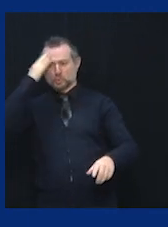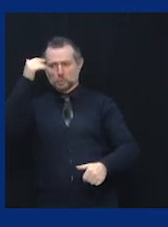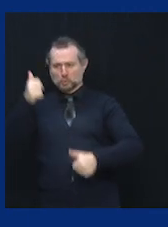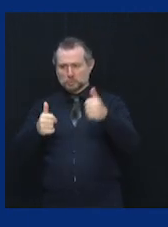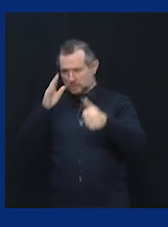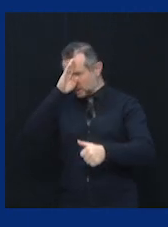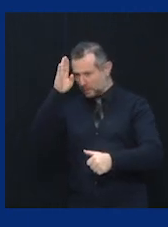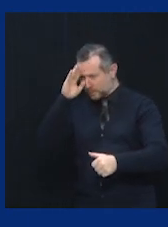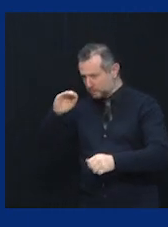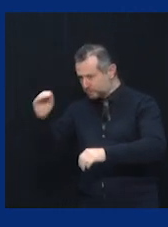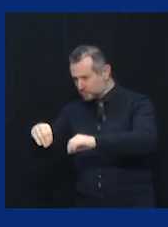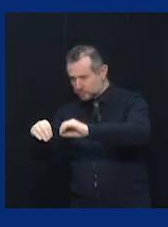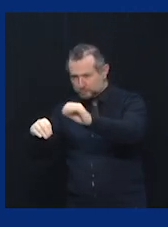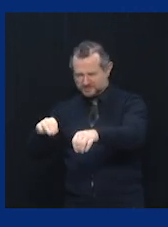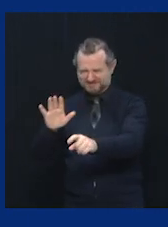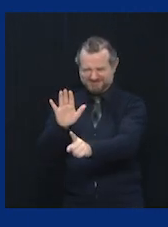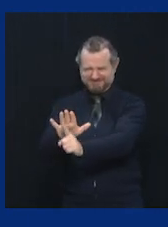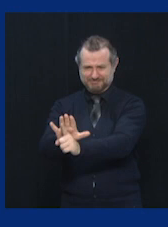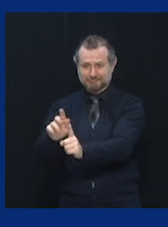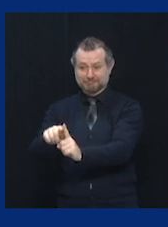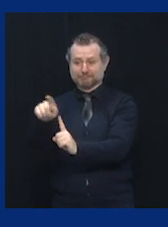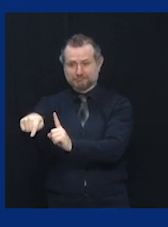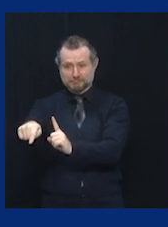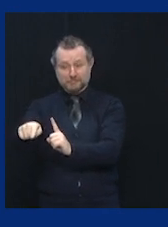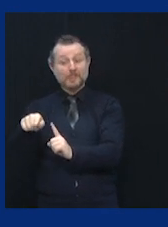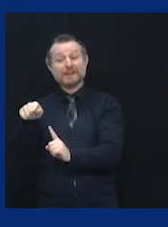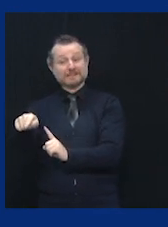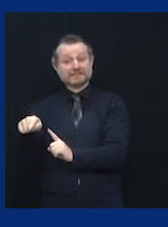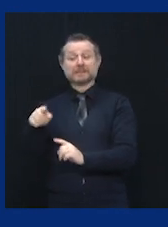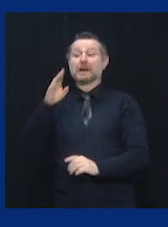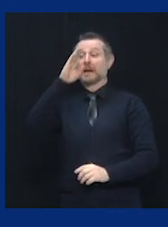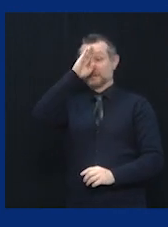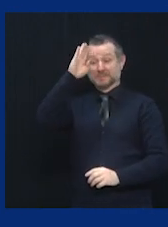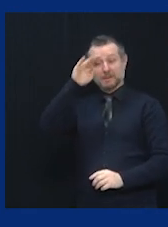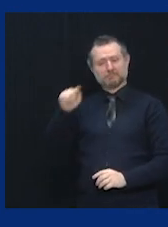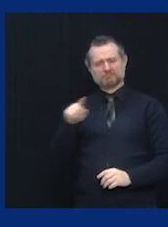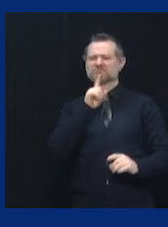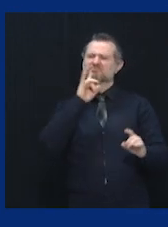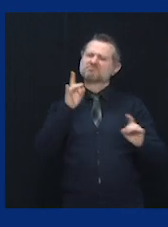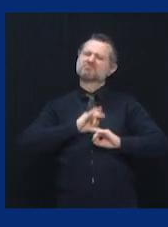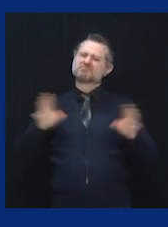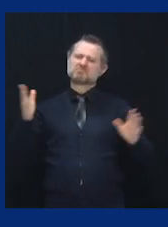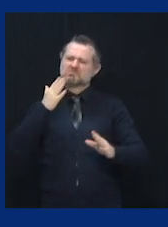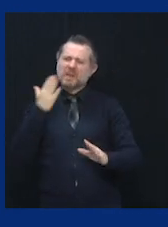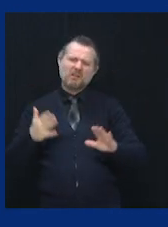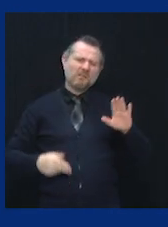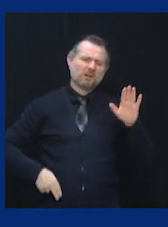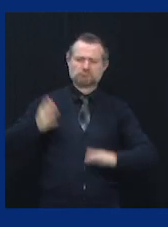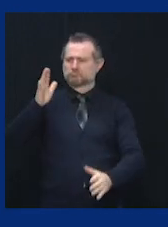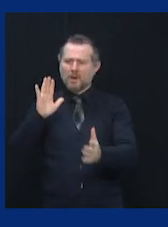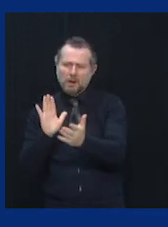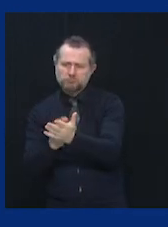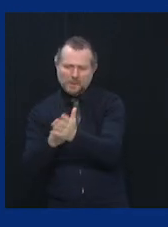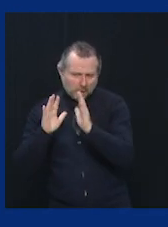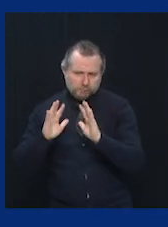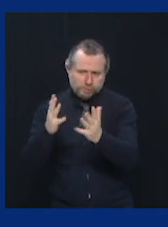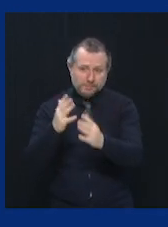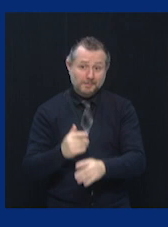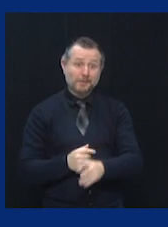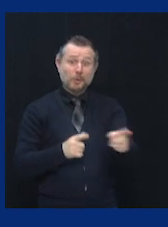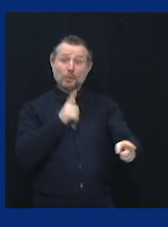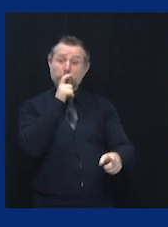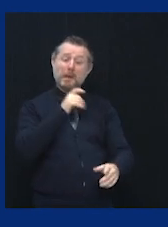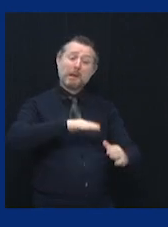percent. Congratulate the high performers and ask the people who are at a lower